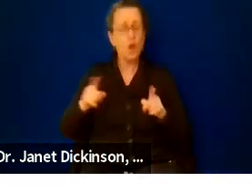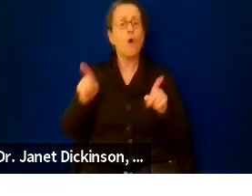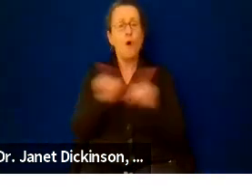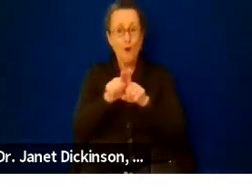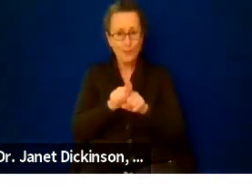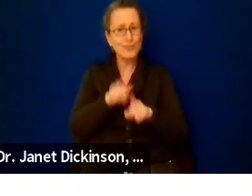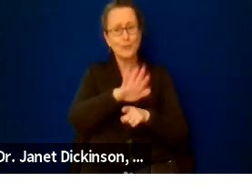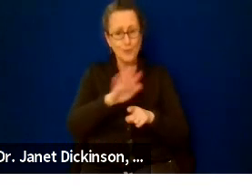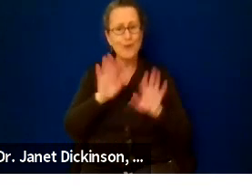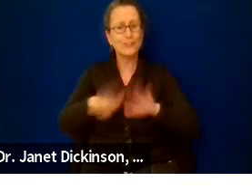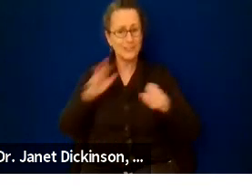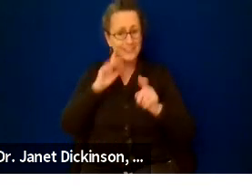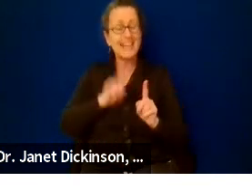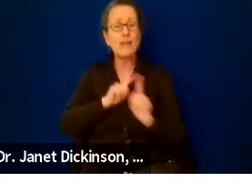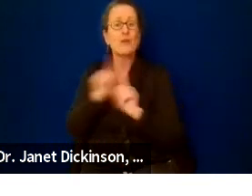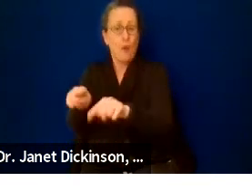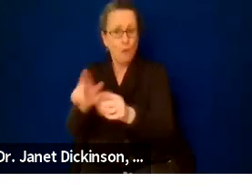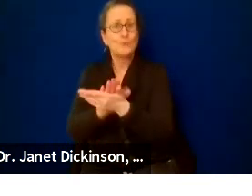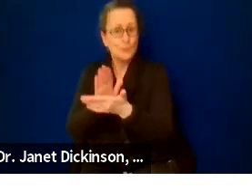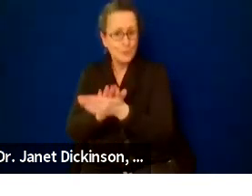for the remainder of the school year.